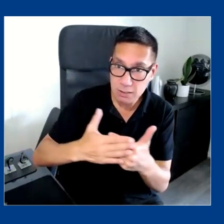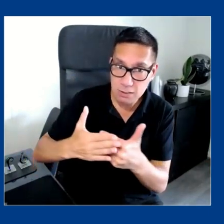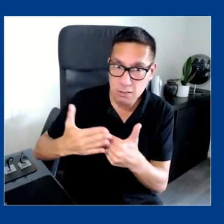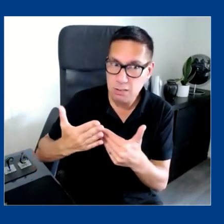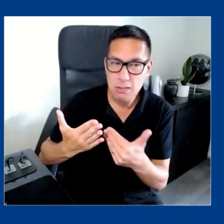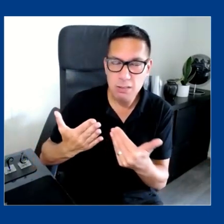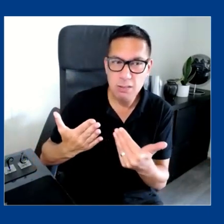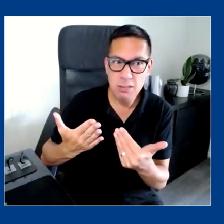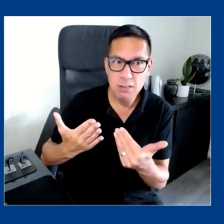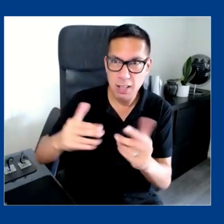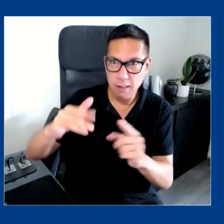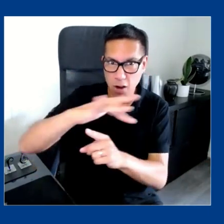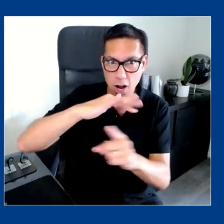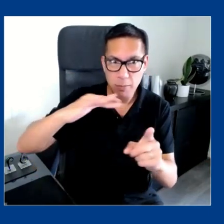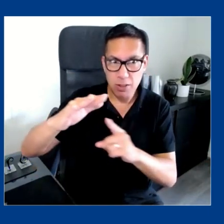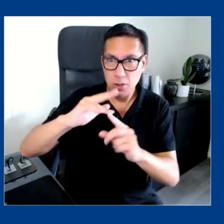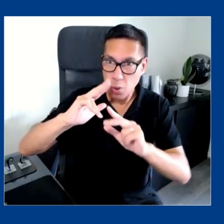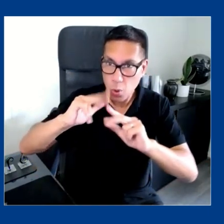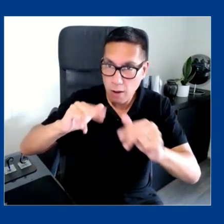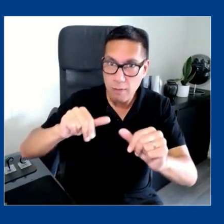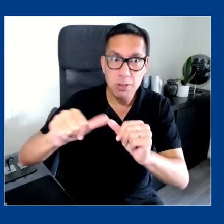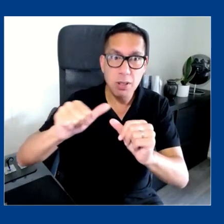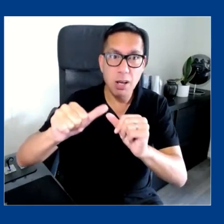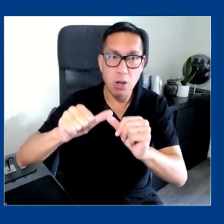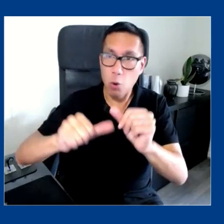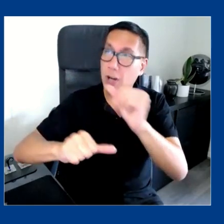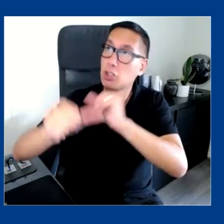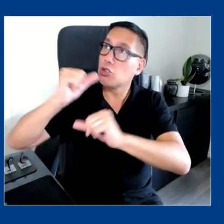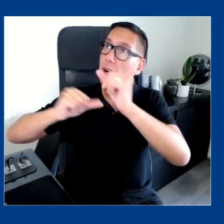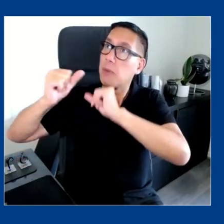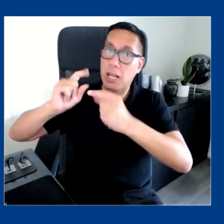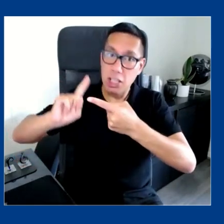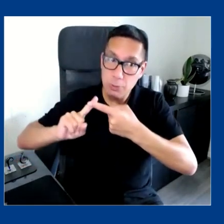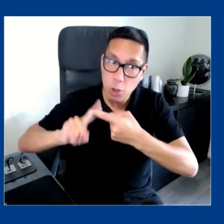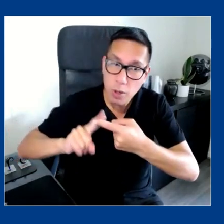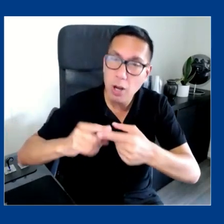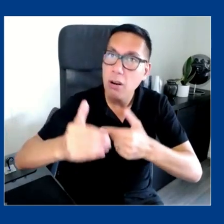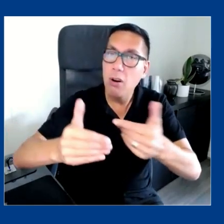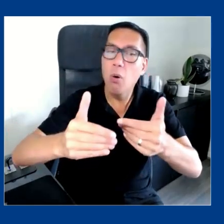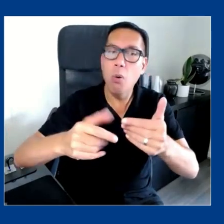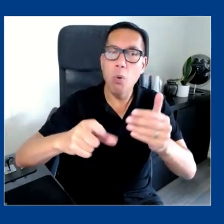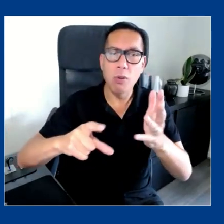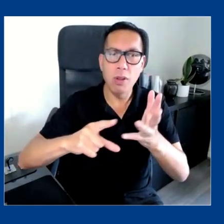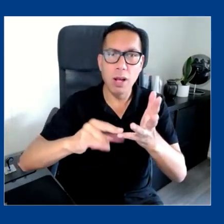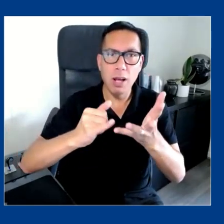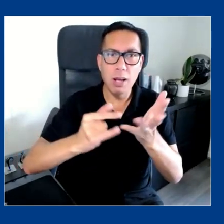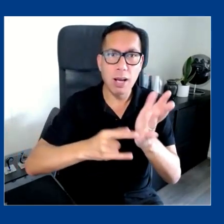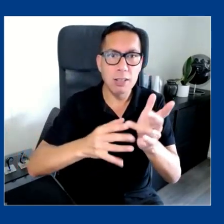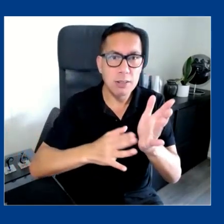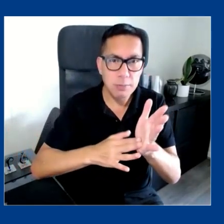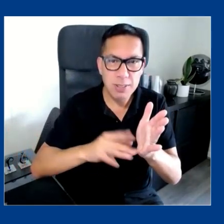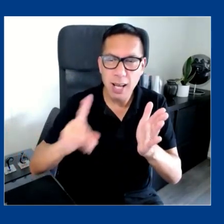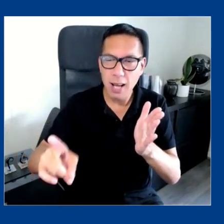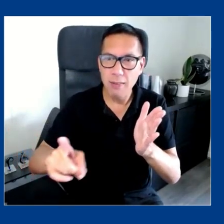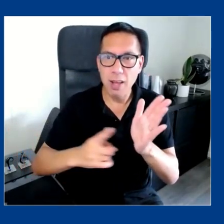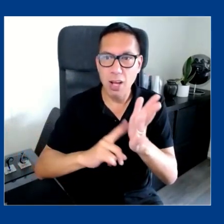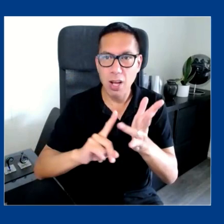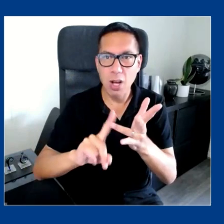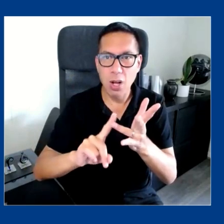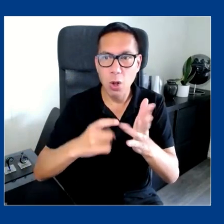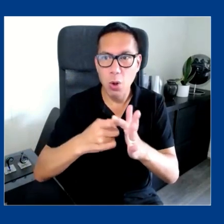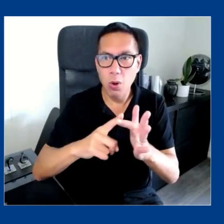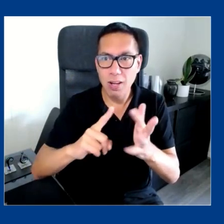this environmental tradition and the customs here in Lookeu and elsewhere?